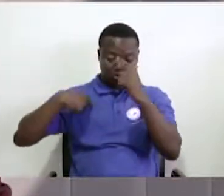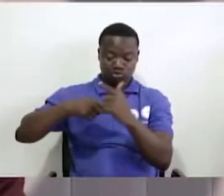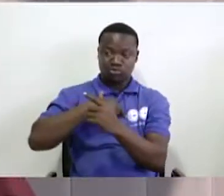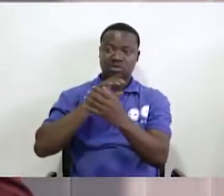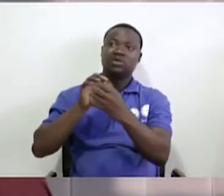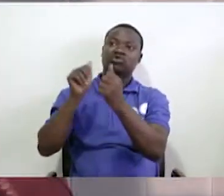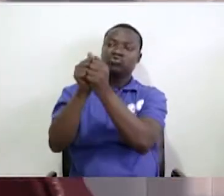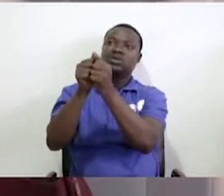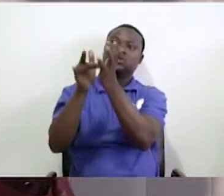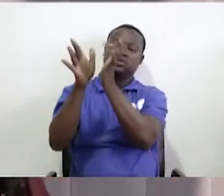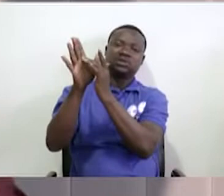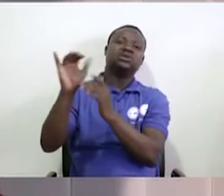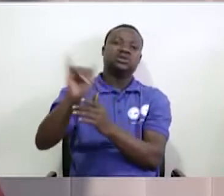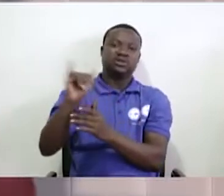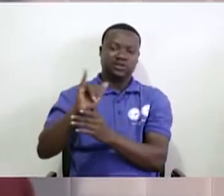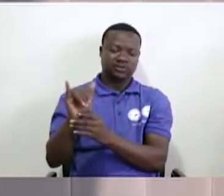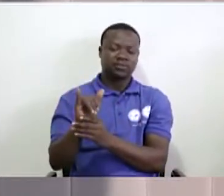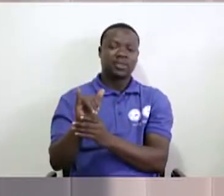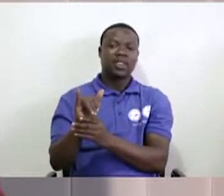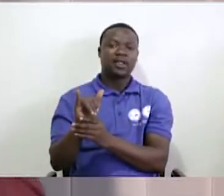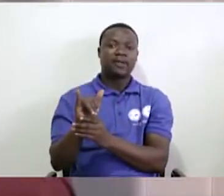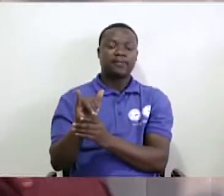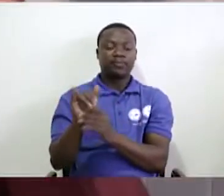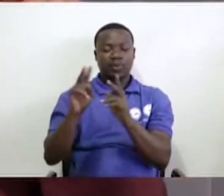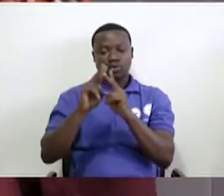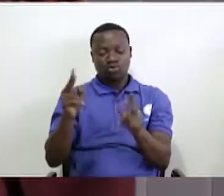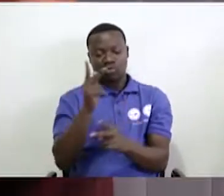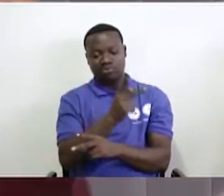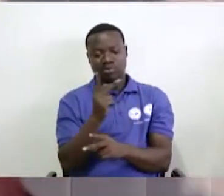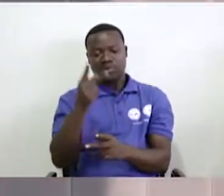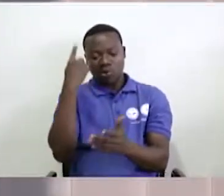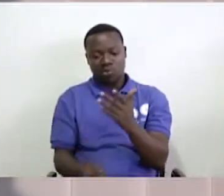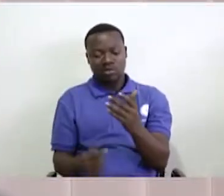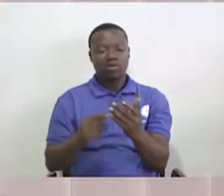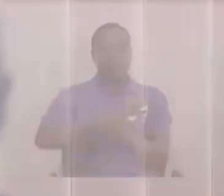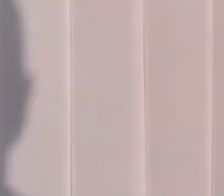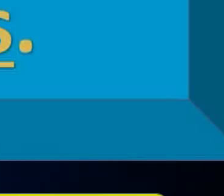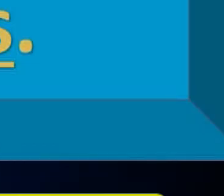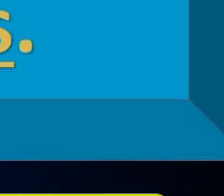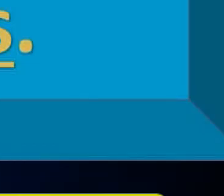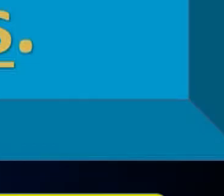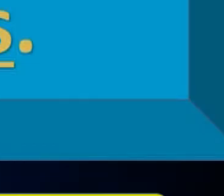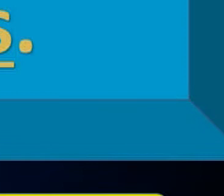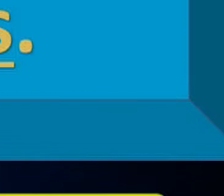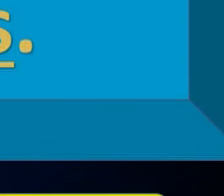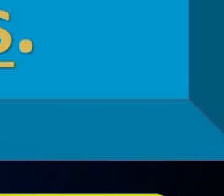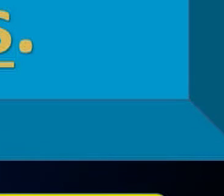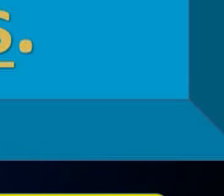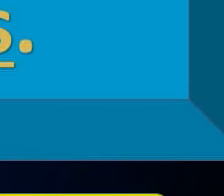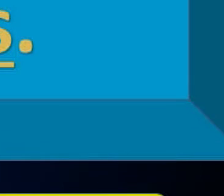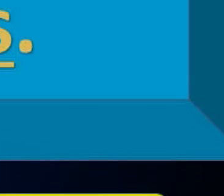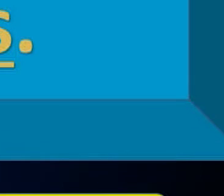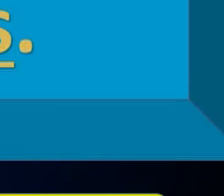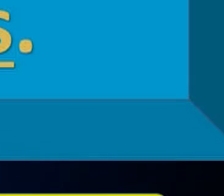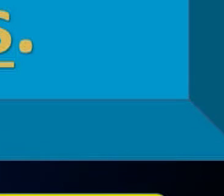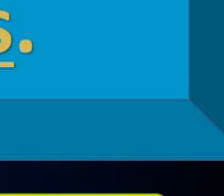ama Yesu no Yesu eye dia. Inti ejapadia ni se eye adina." Yeah. So the eternal Holy Spirit is a